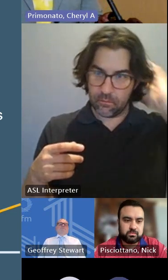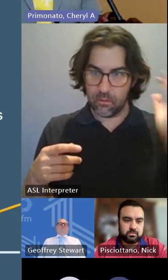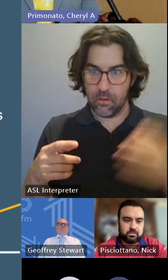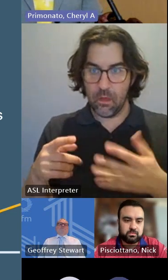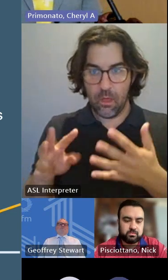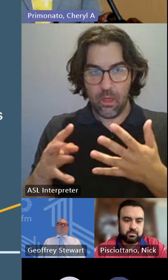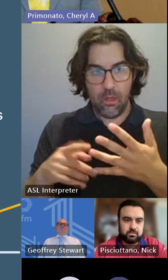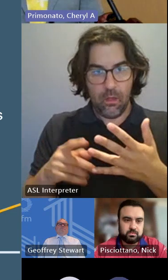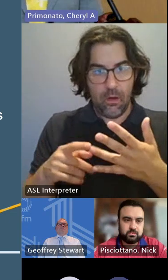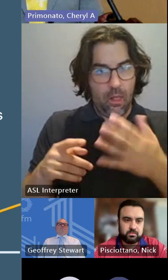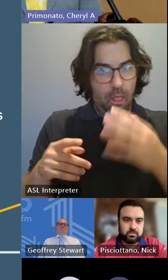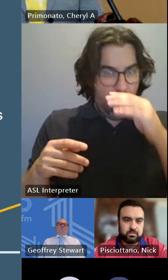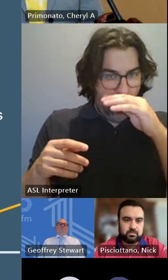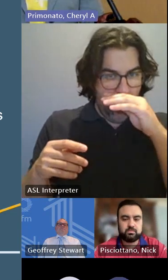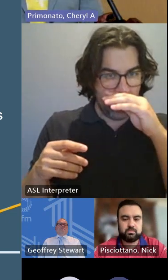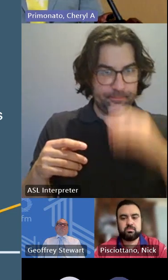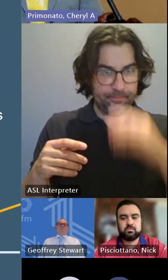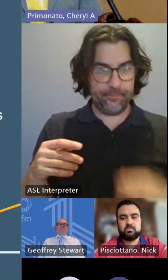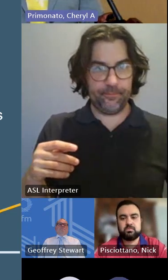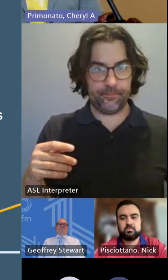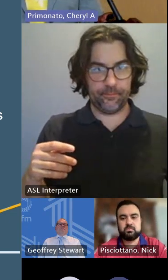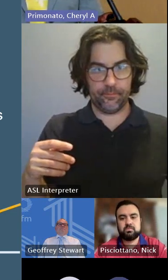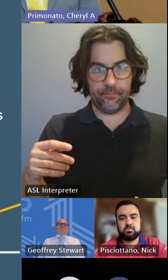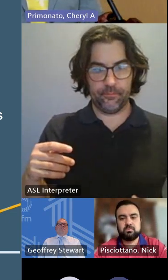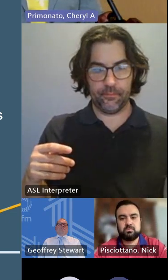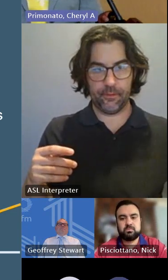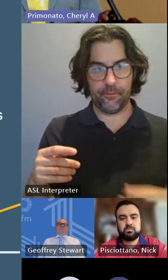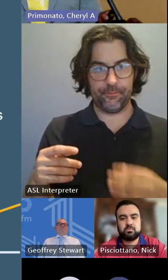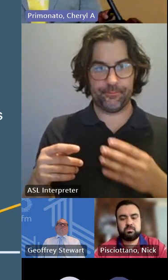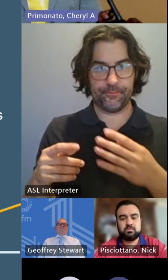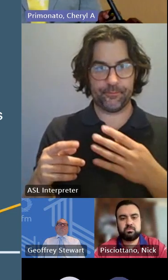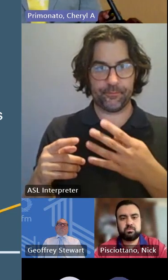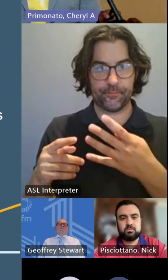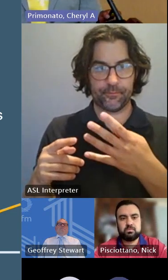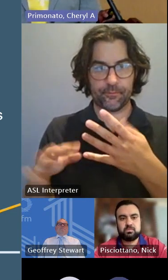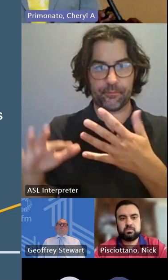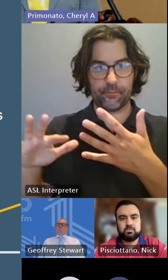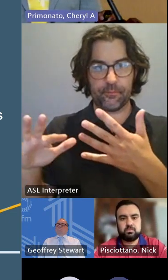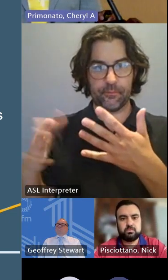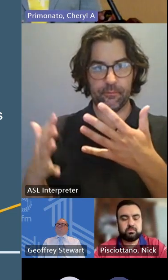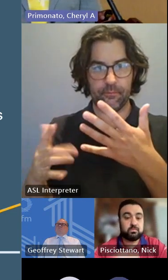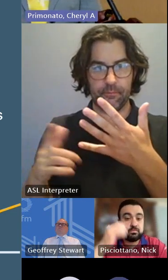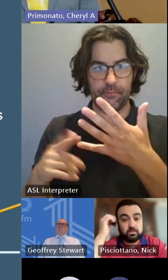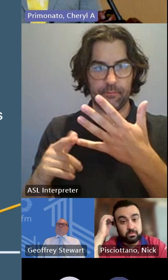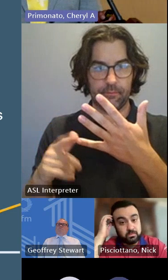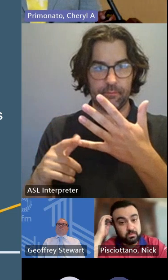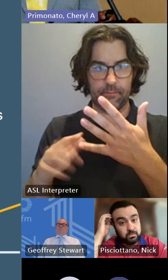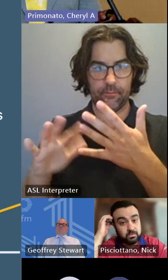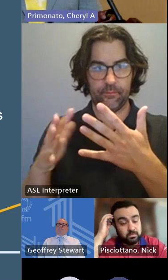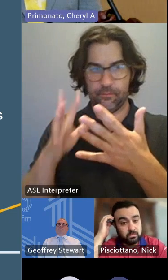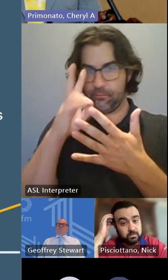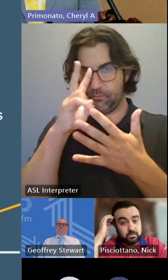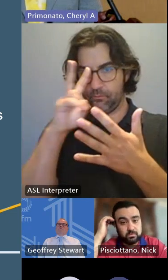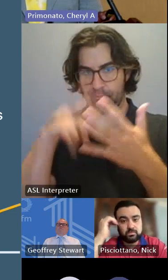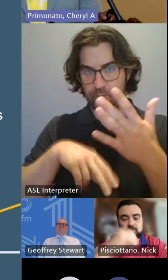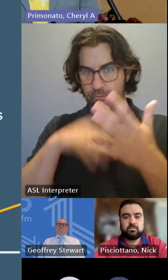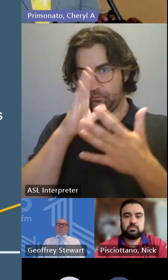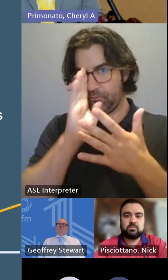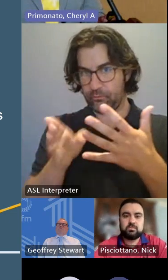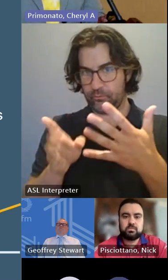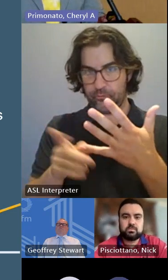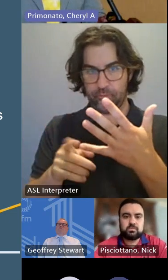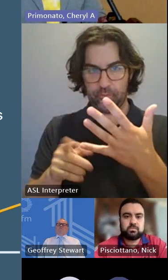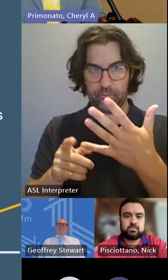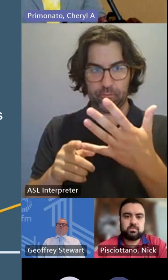an invitation to apply. And of course, for any bond issuances that we have, once we obtain the TIFIA,